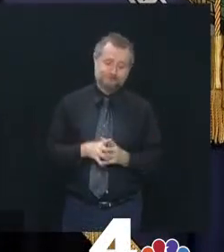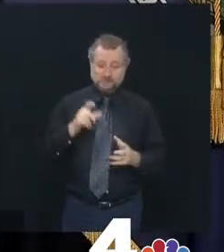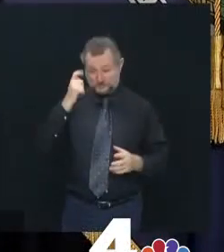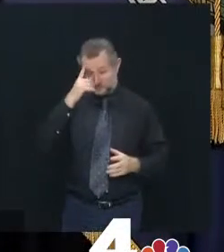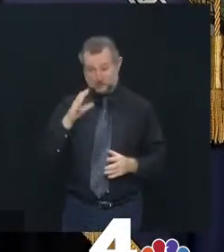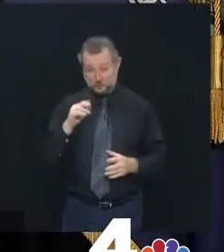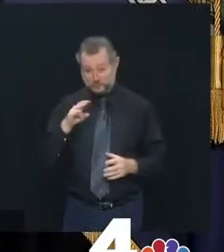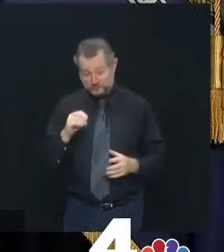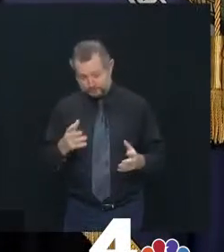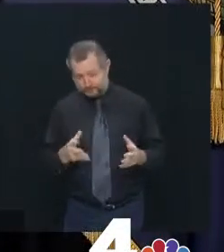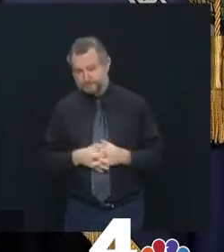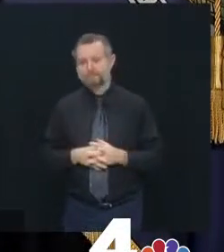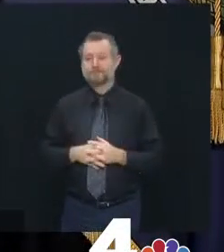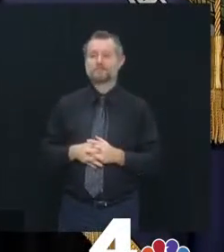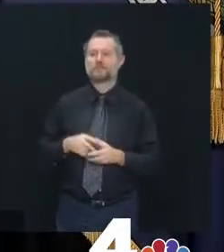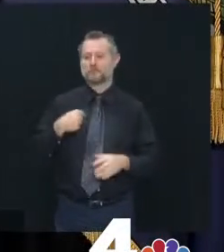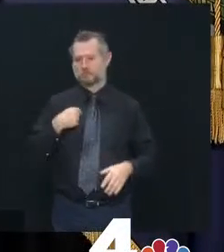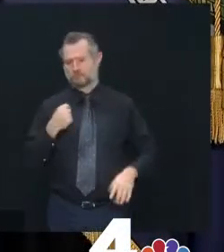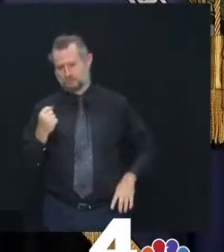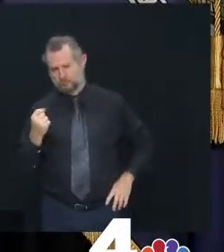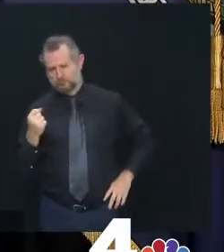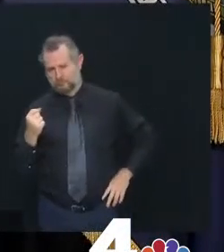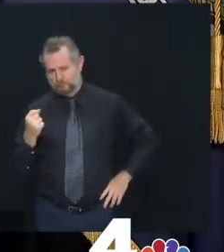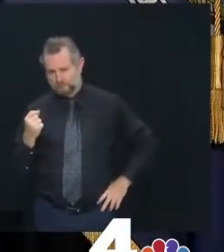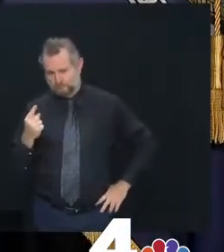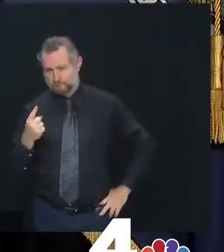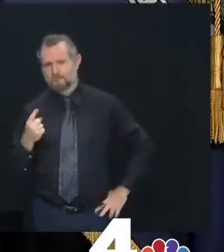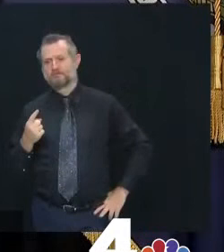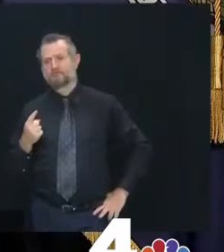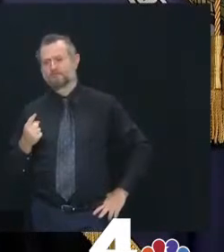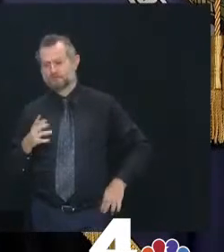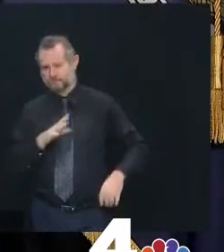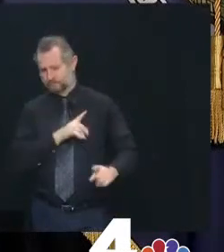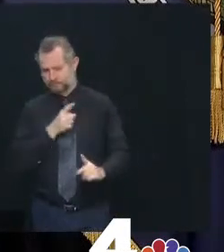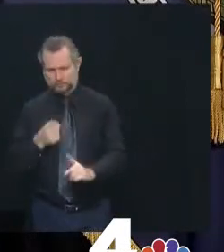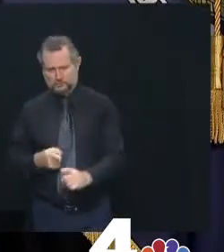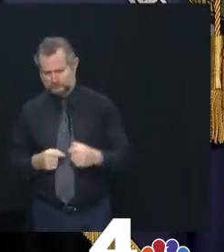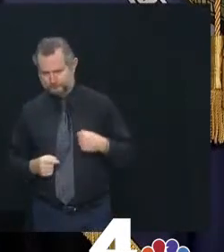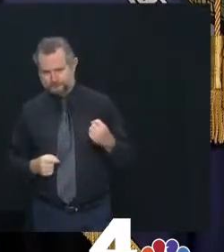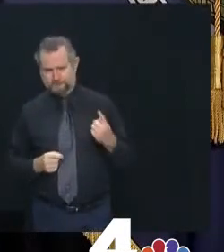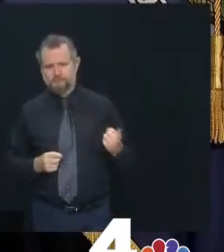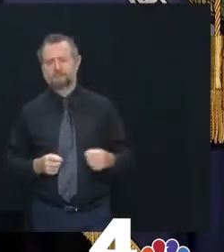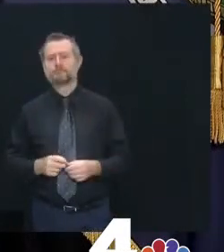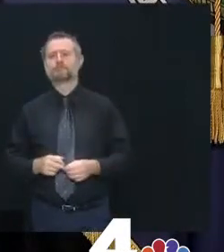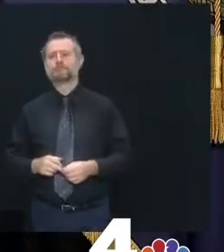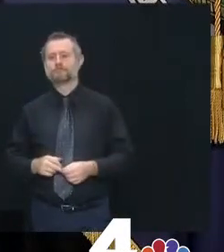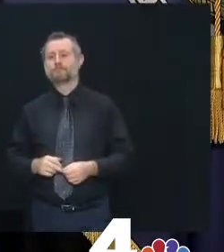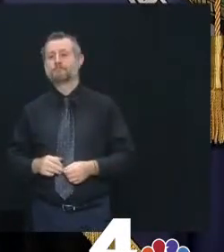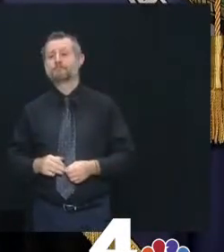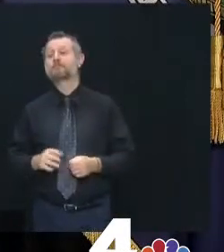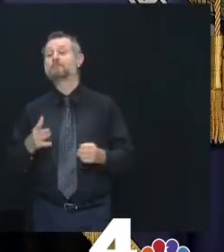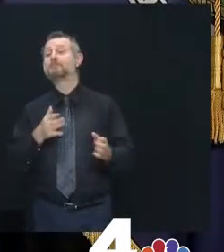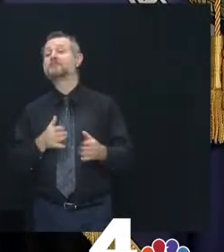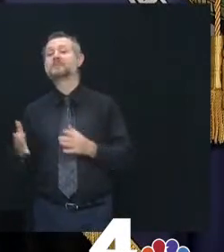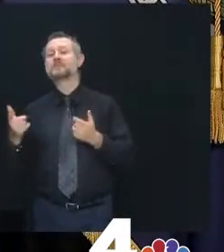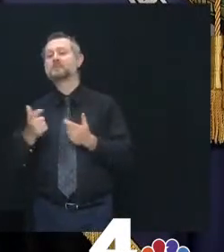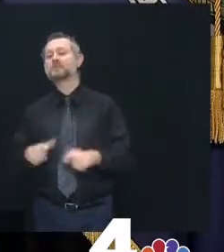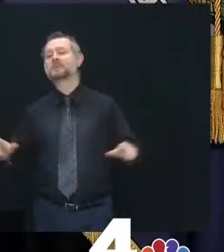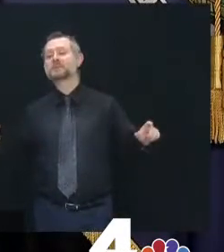I understand their point. They had planned a large